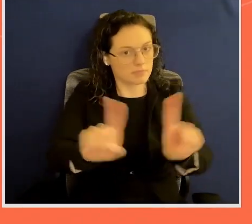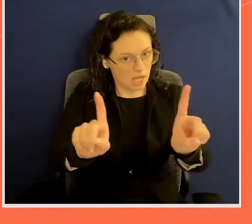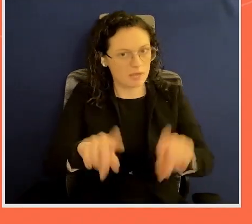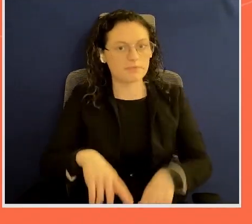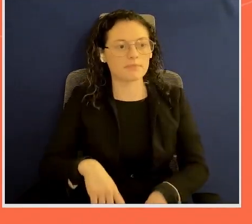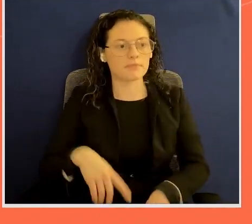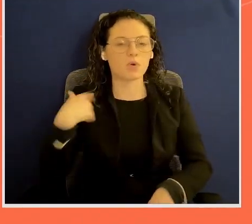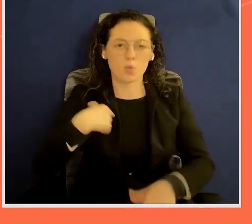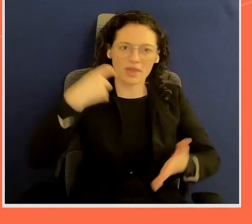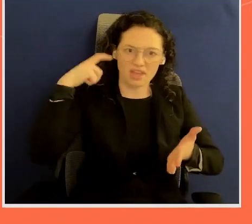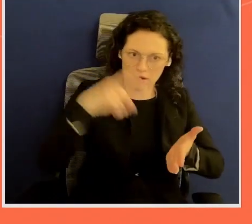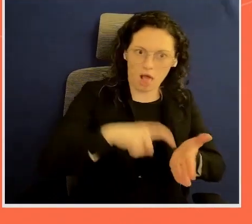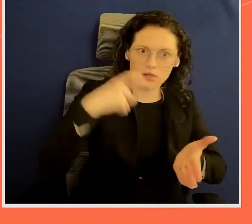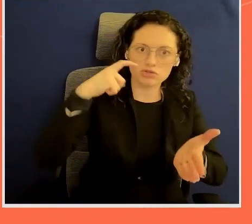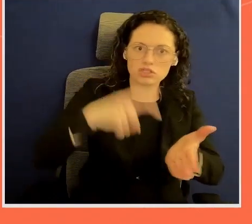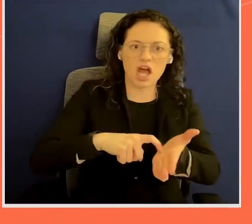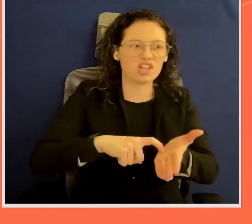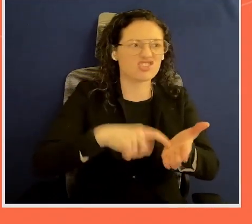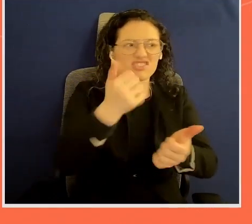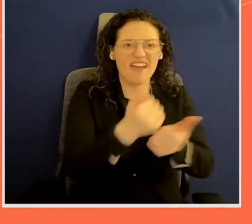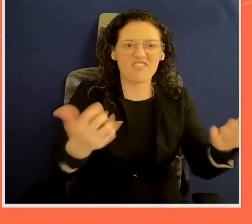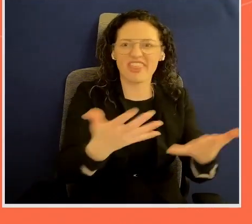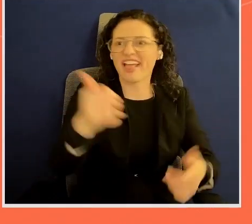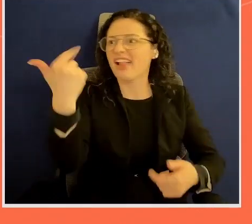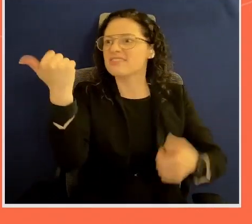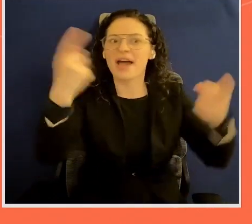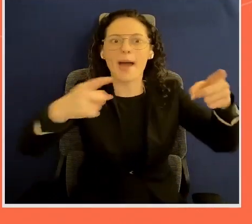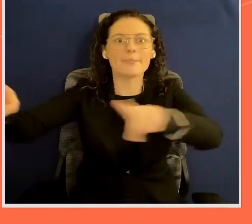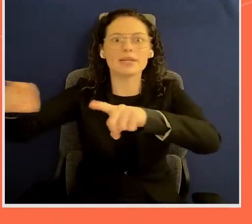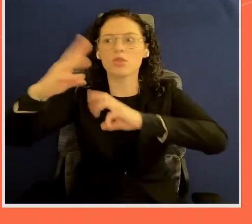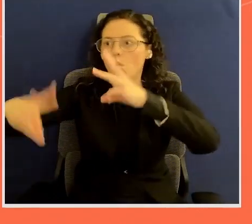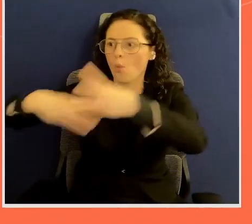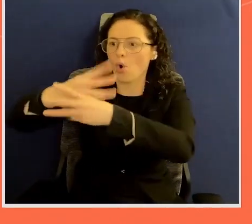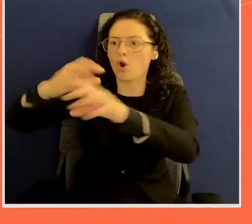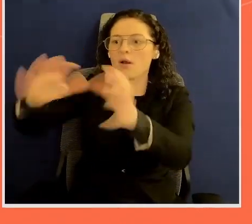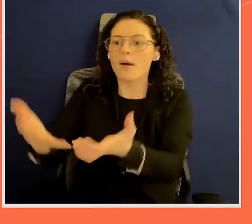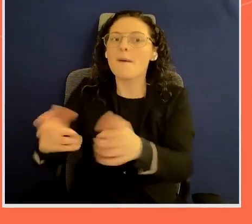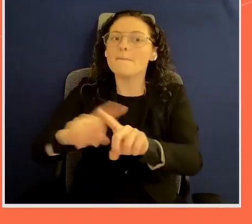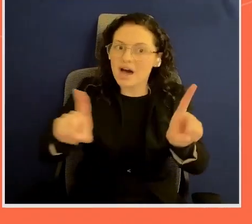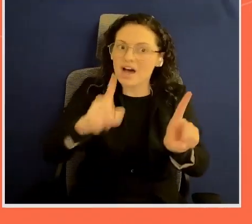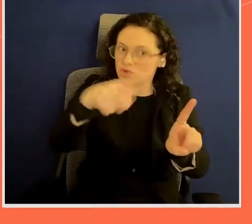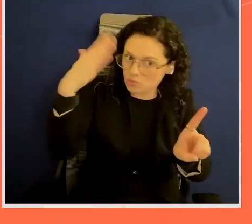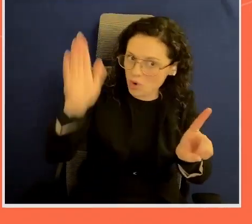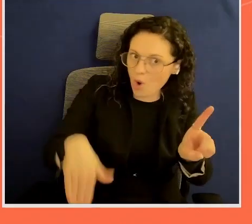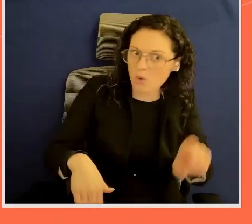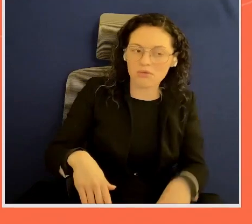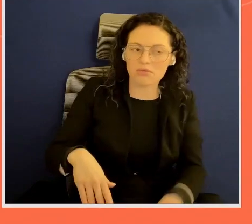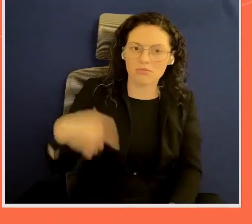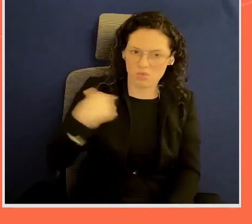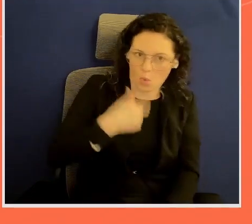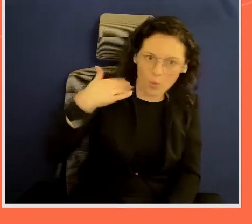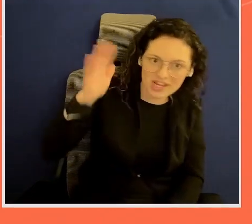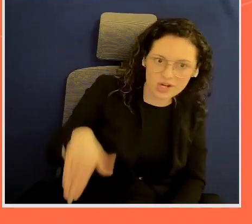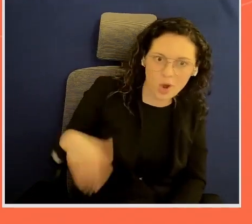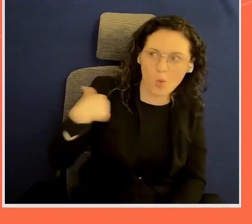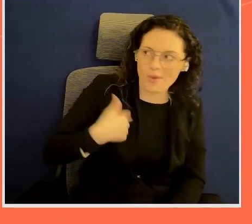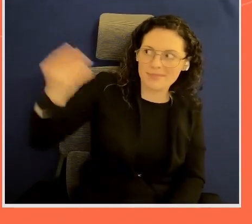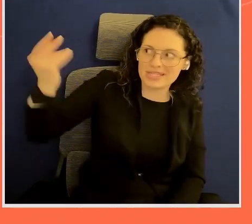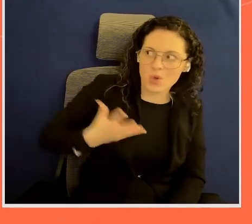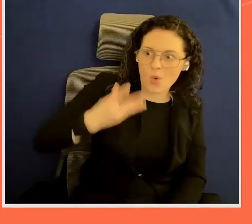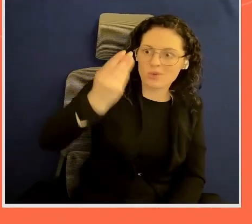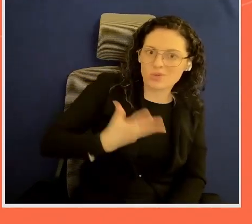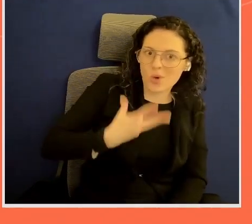are positively reinforcing. I'd like to close with a Palauan legend.